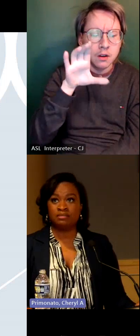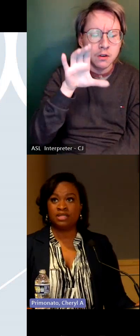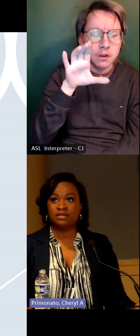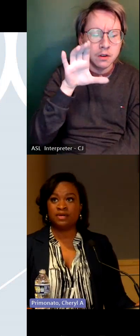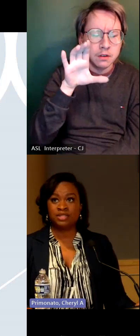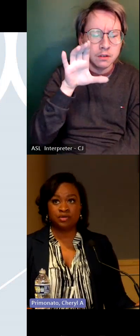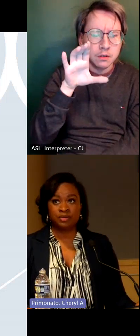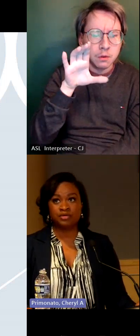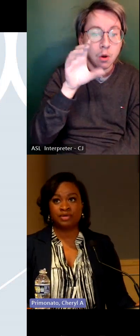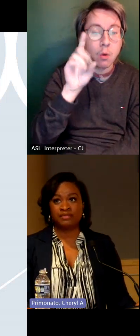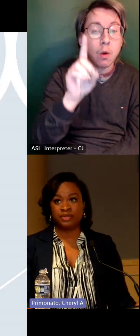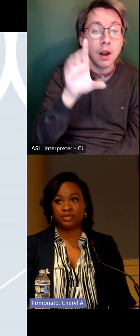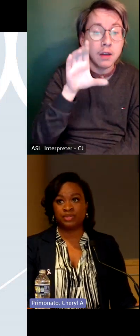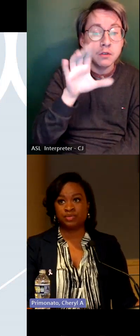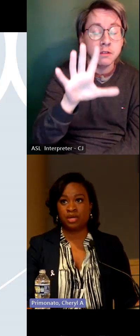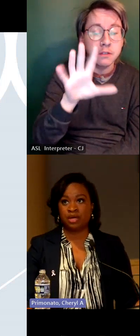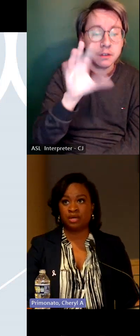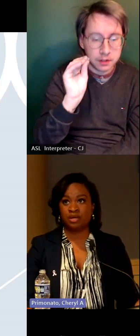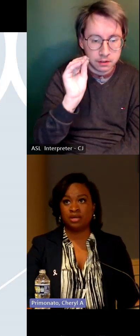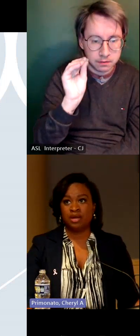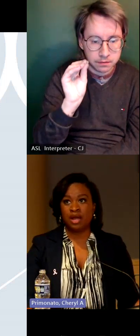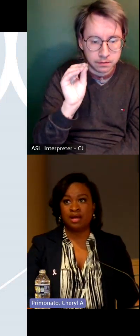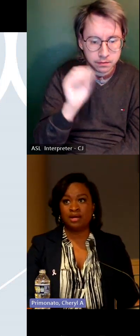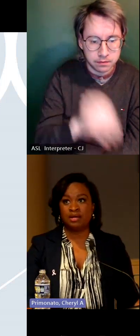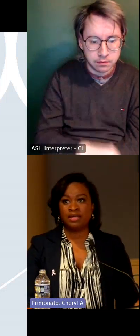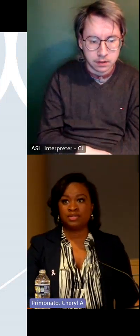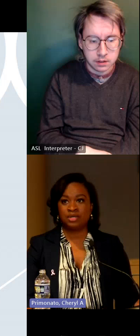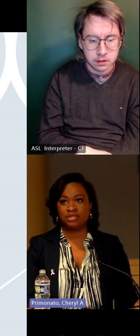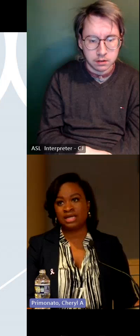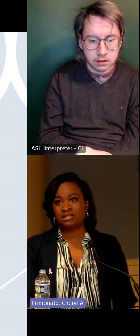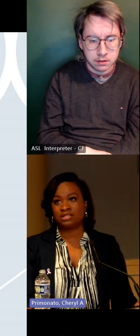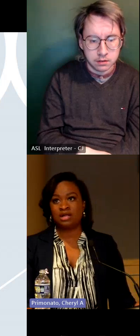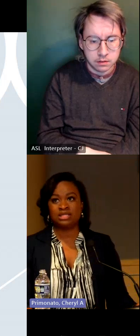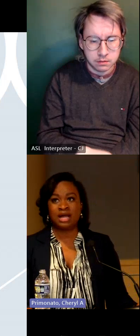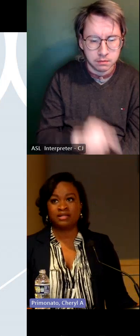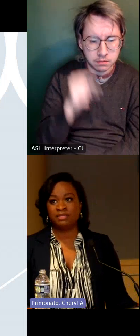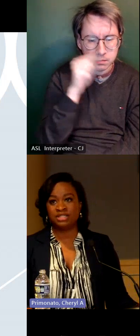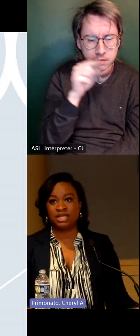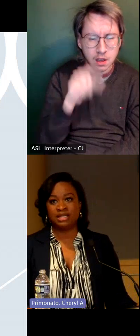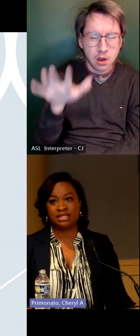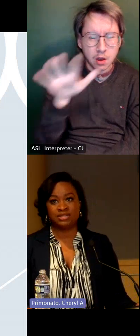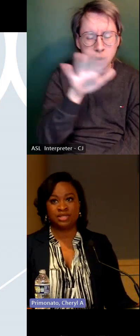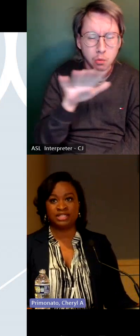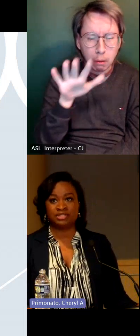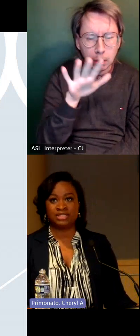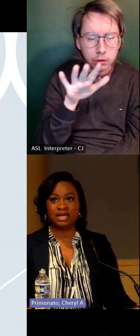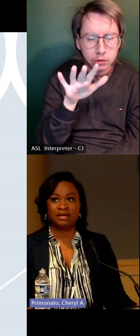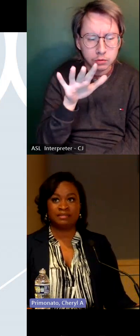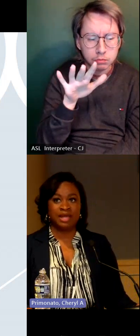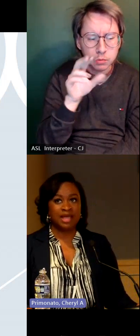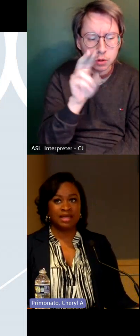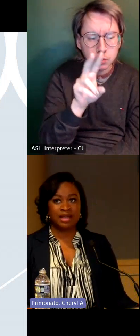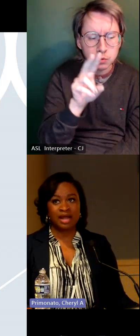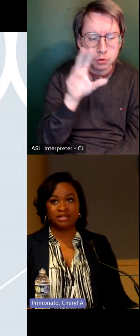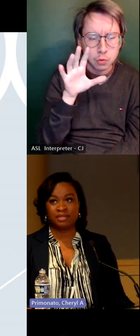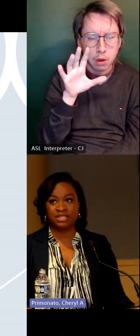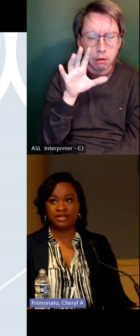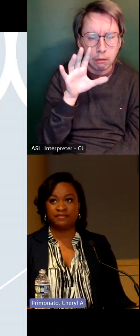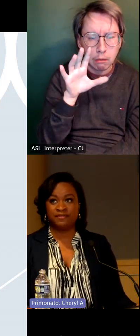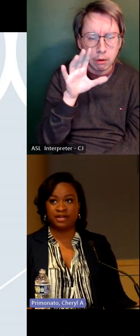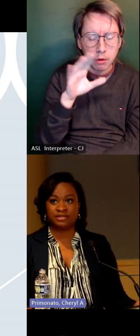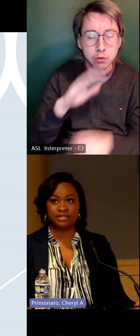For the month of October, revenues were about $200,000 higher than budgeted, and that is due to interest income